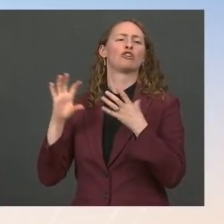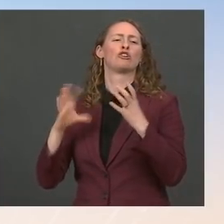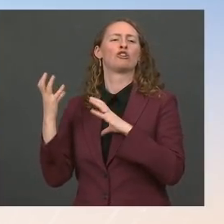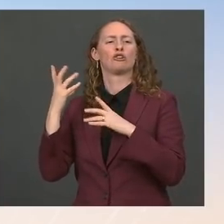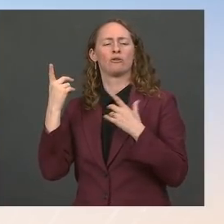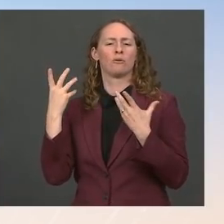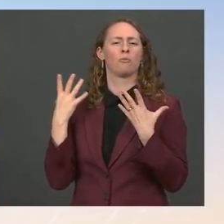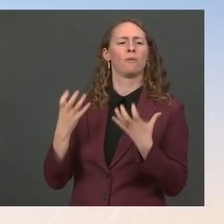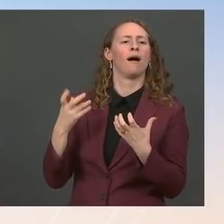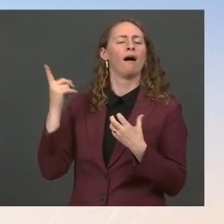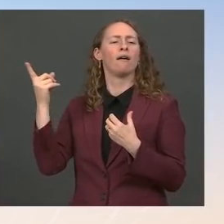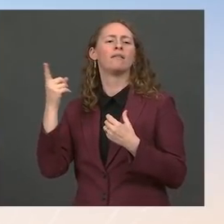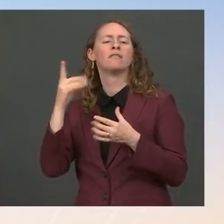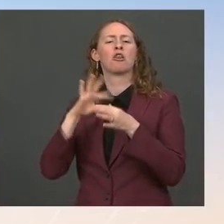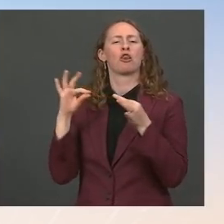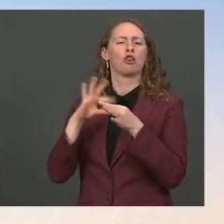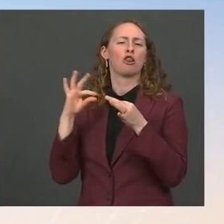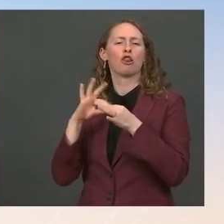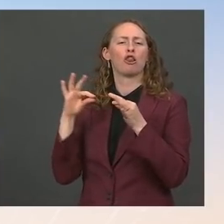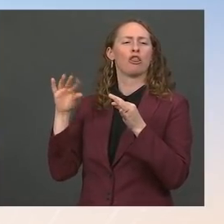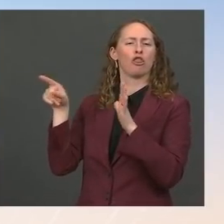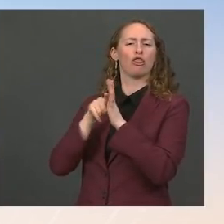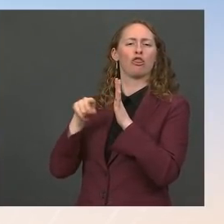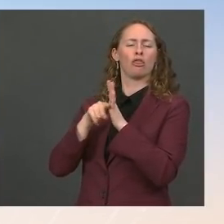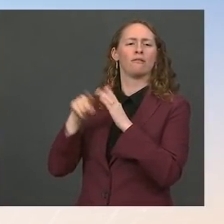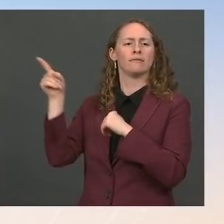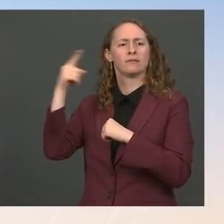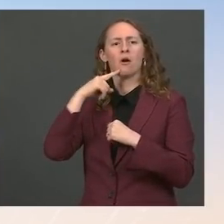that the former president wants privilege asserted over.